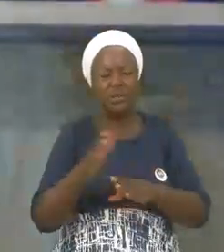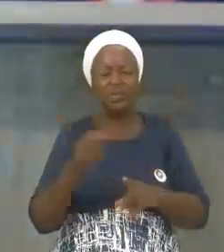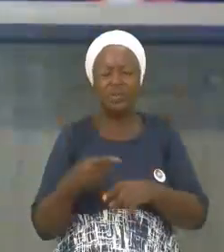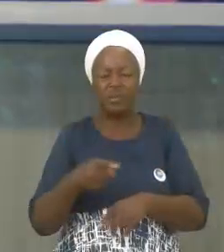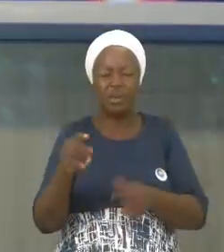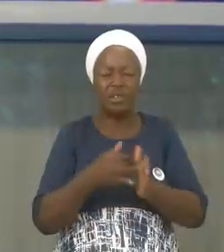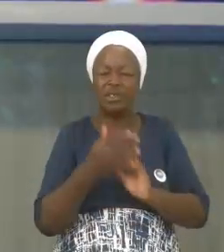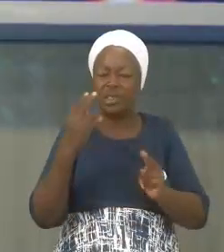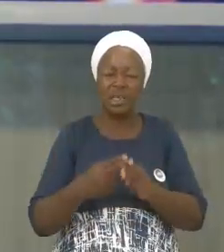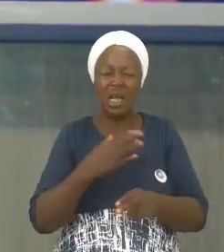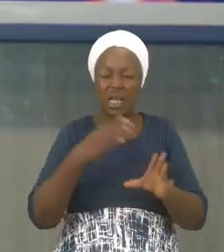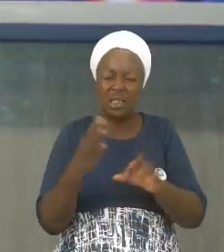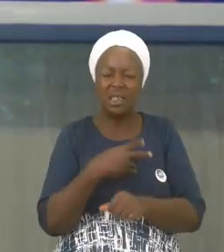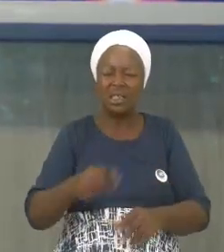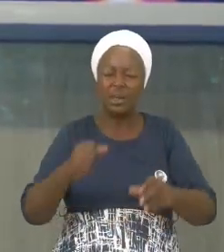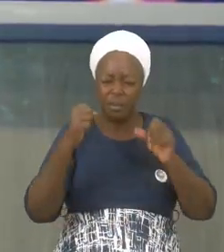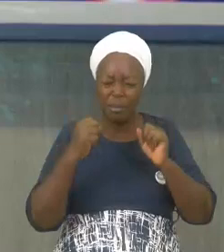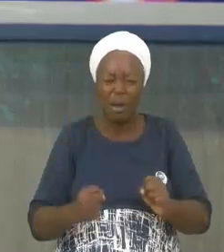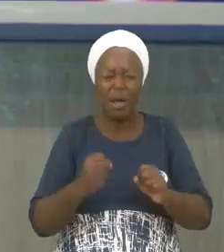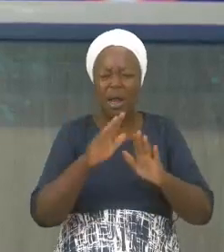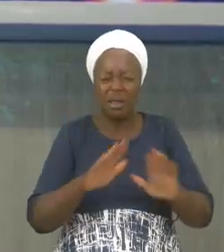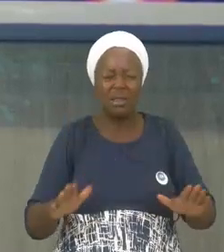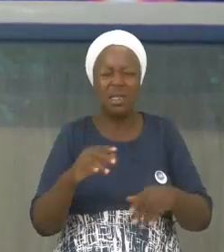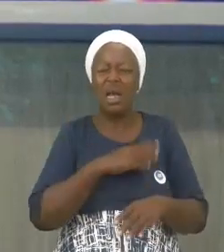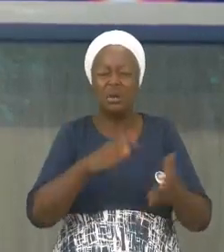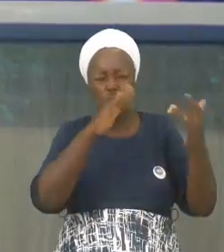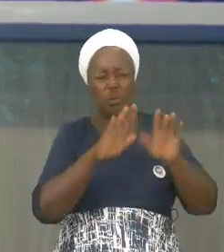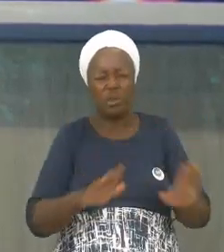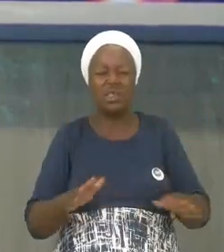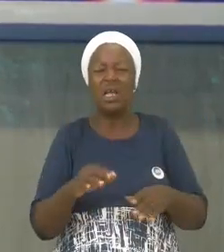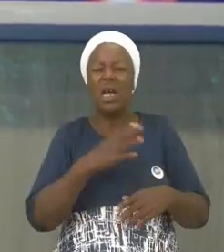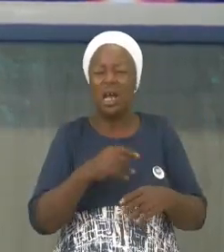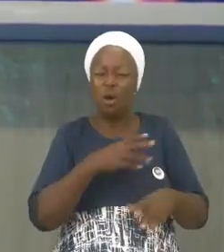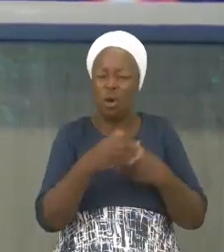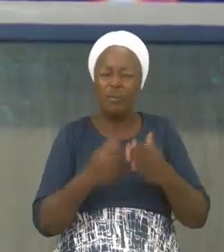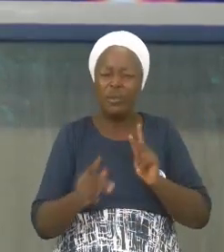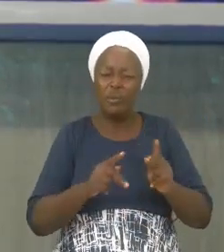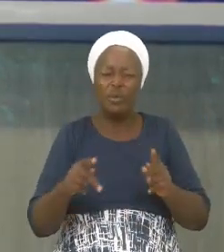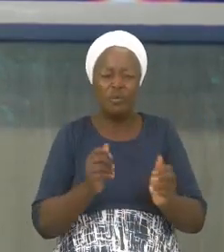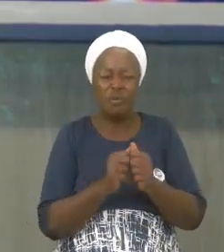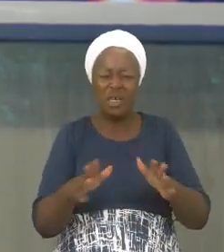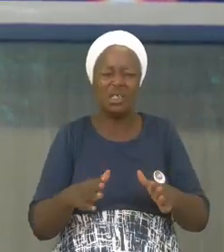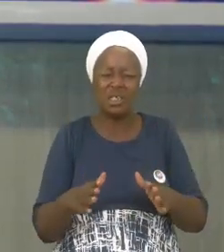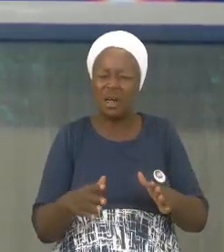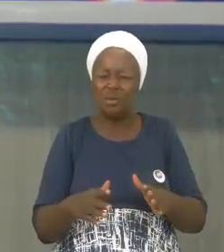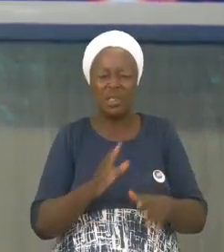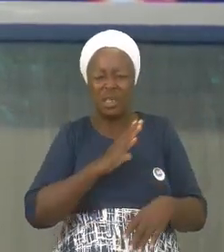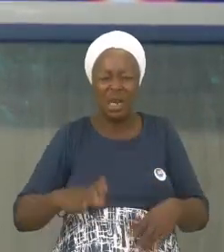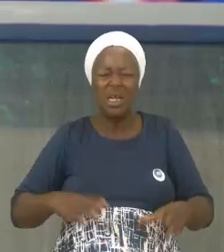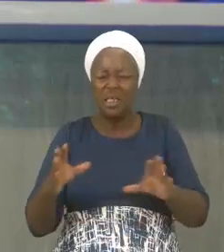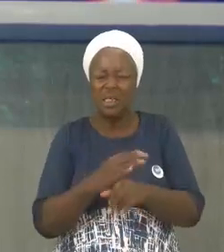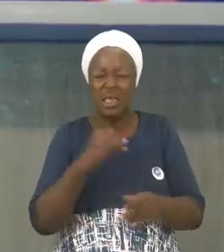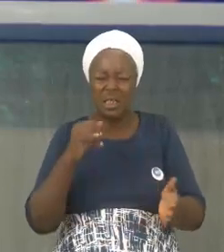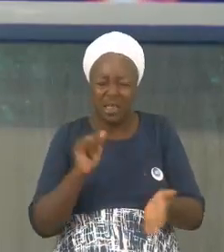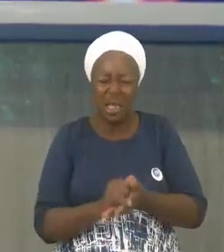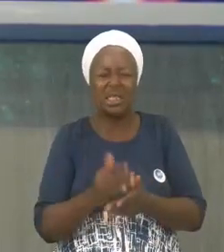and take the powerlessness and the hopelessness of people without Christ. Take that